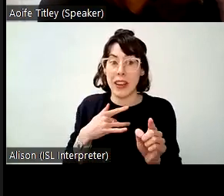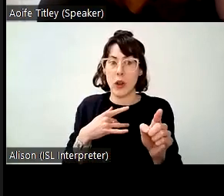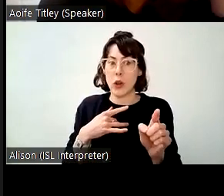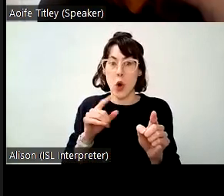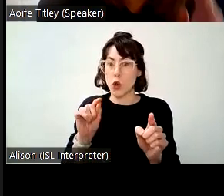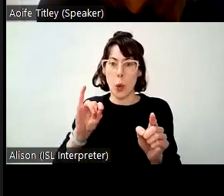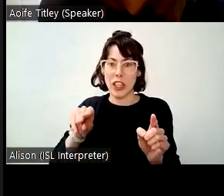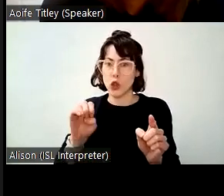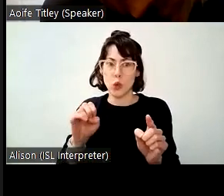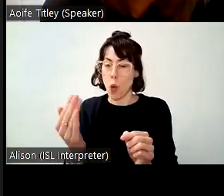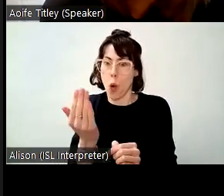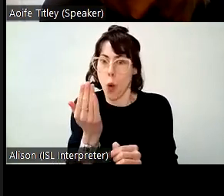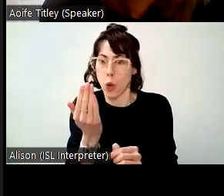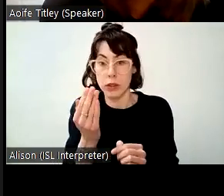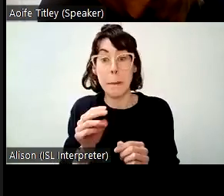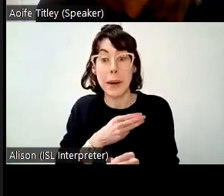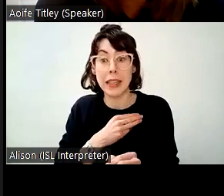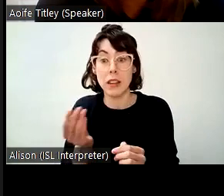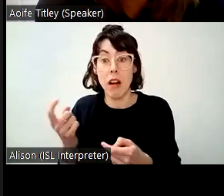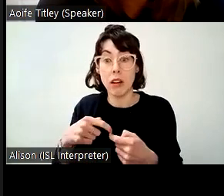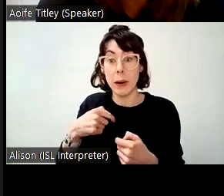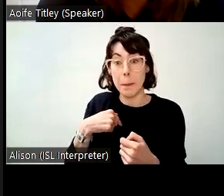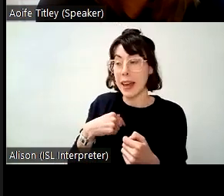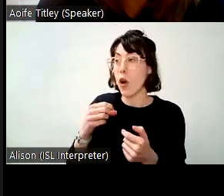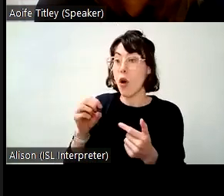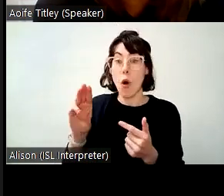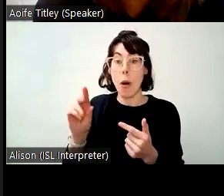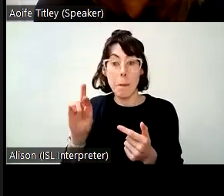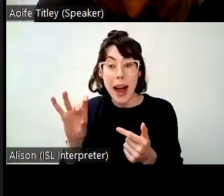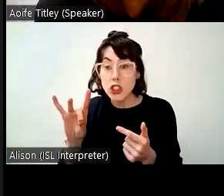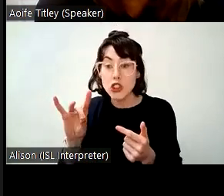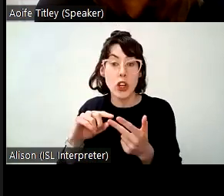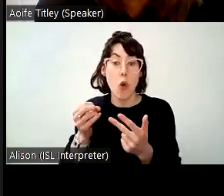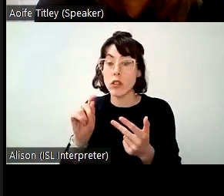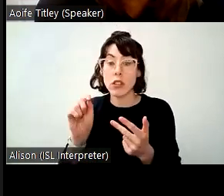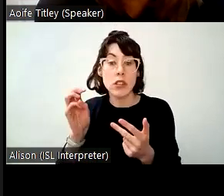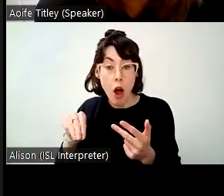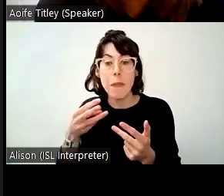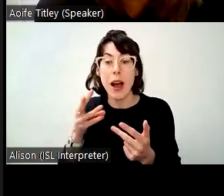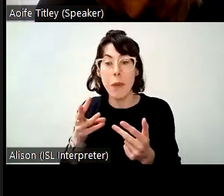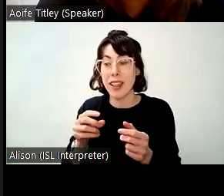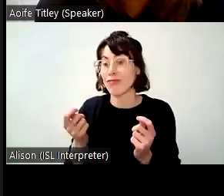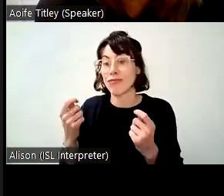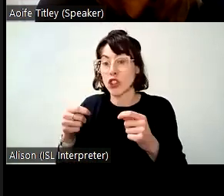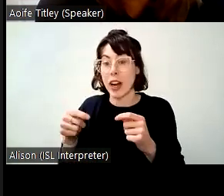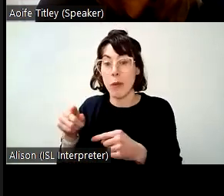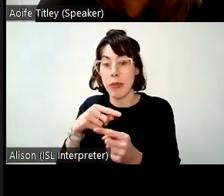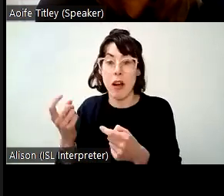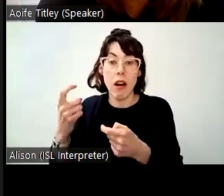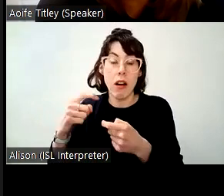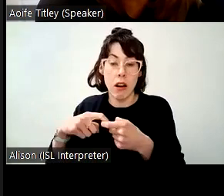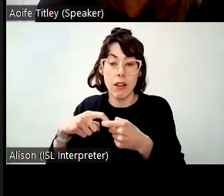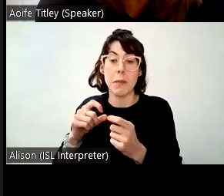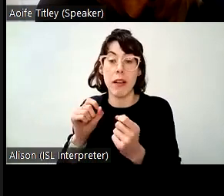myself or Patrick or Tom, who's the coordinator, whose details that I'll share. And again, in terms of the practicalities, you apply through PAC, which